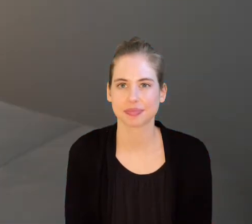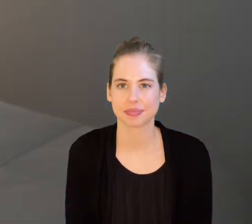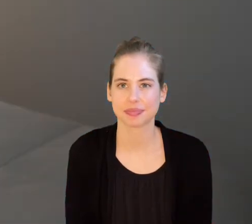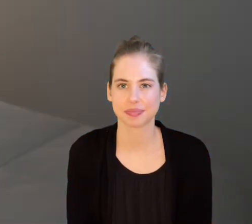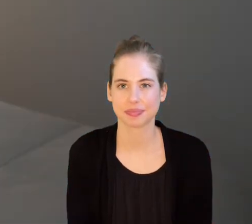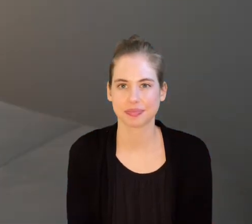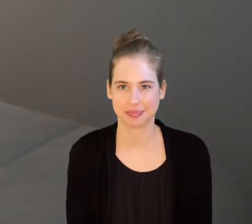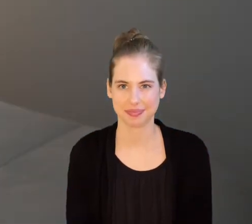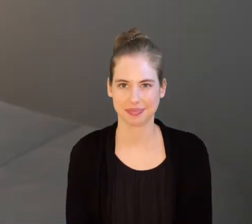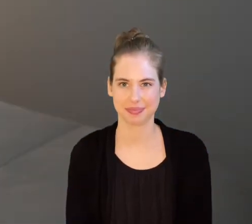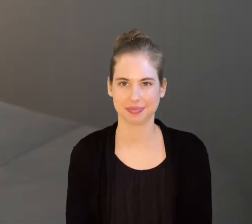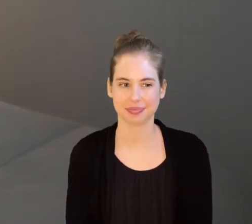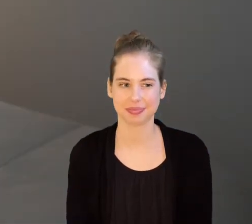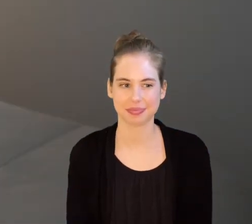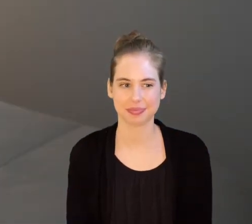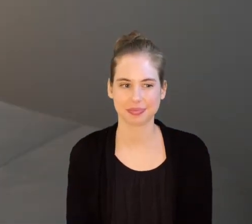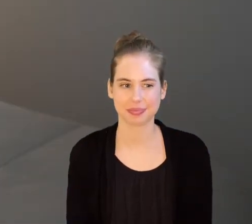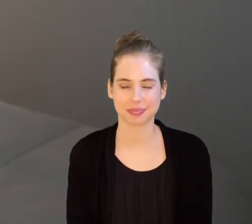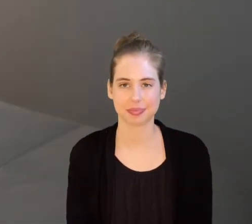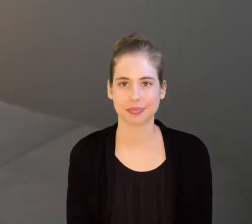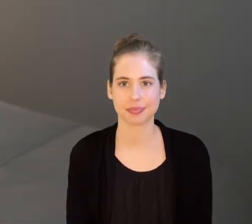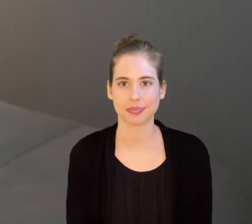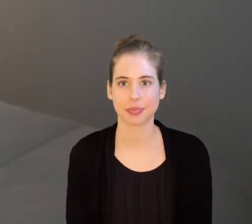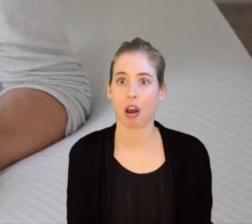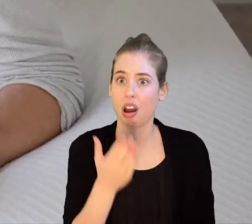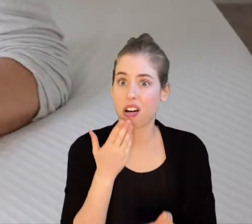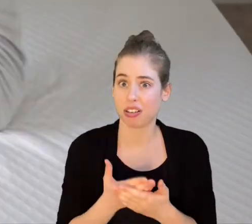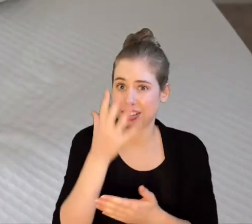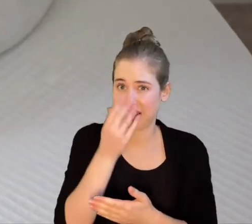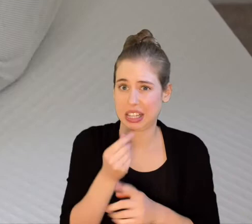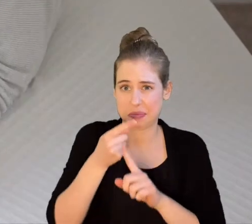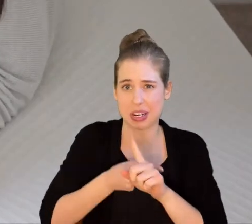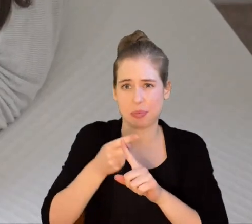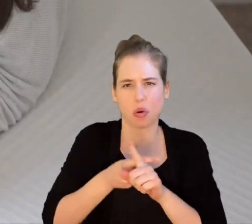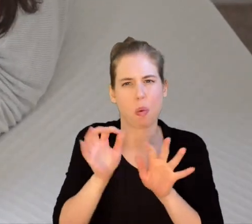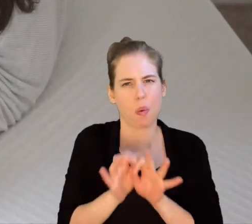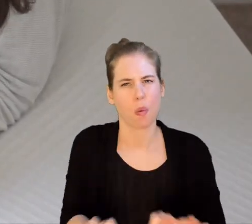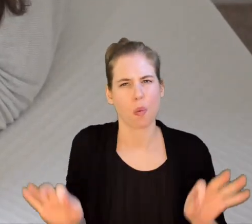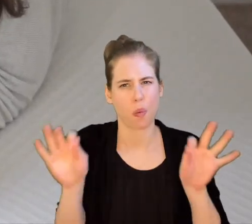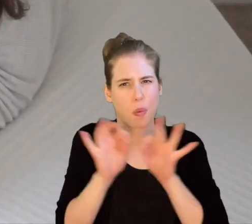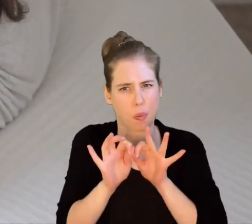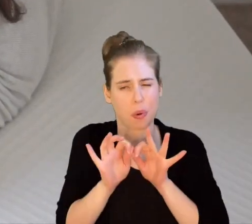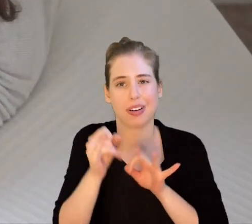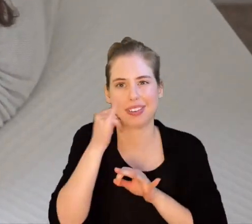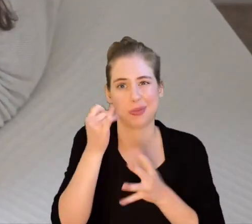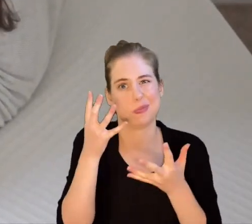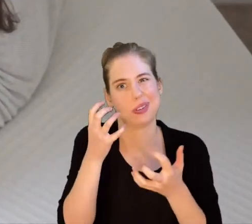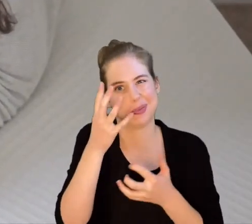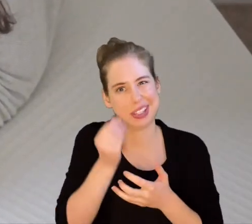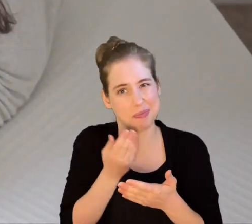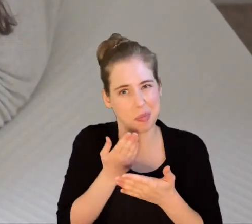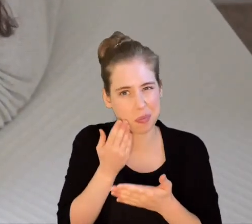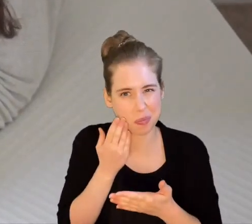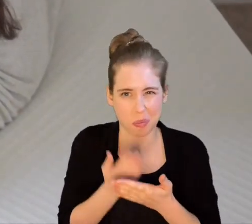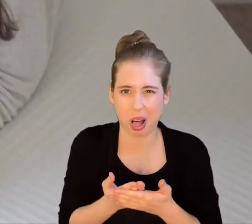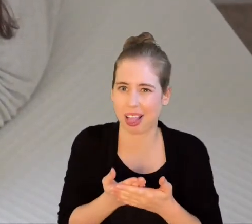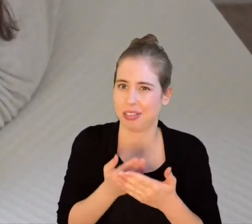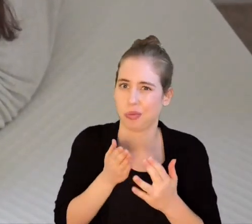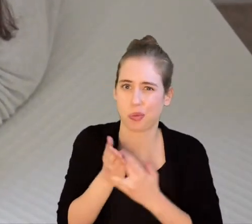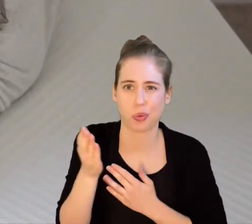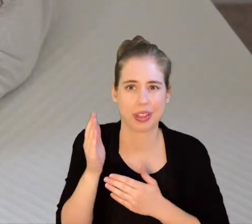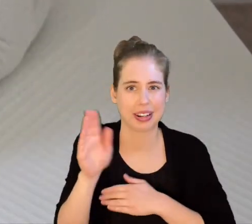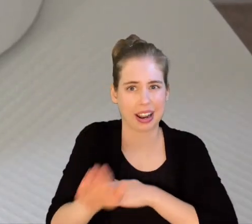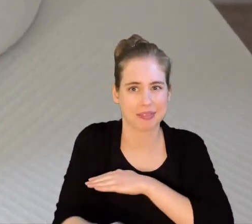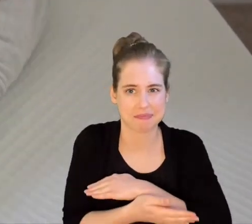Achieving an ideal sleep temperature is crucial to getting a good night's sleep. And while NOLA isn't the coolest mattress we've